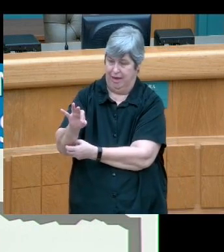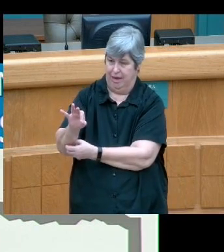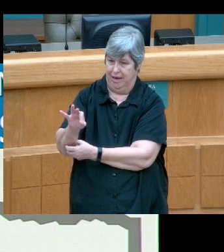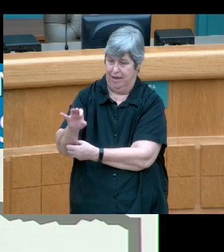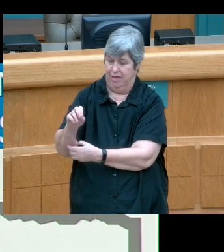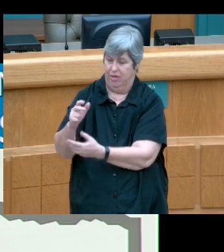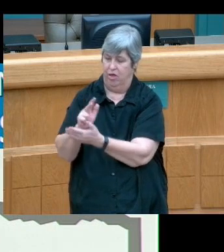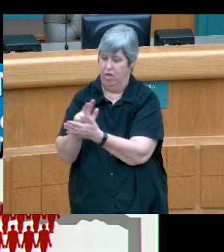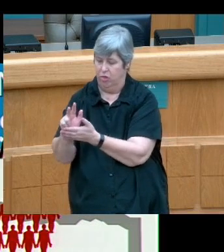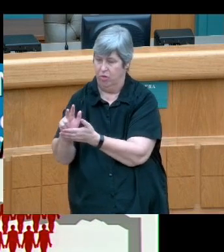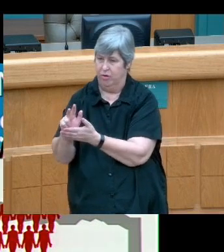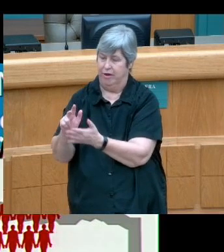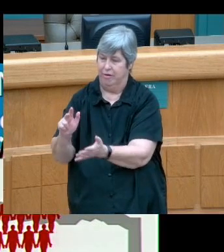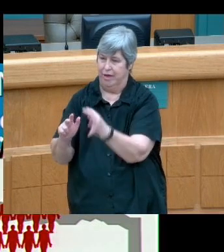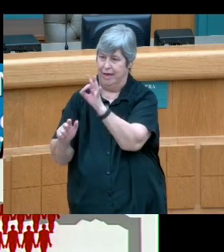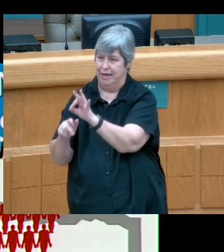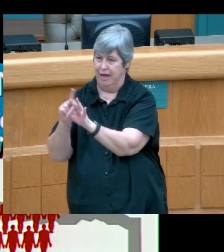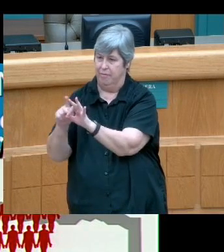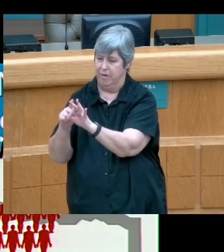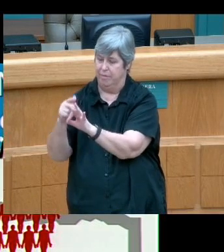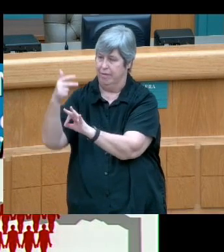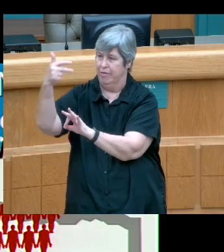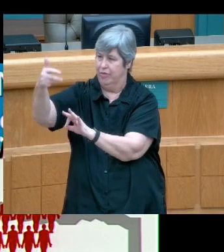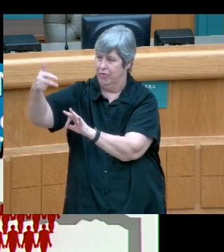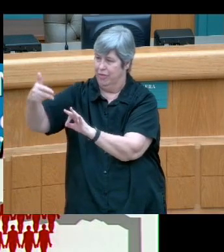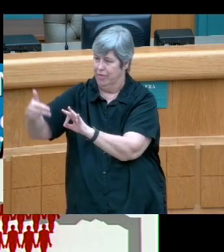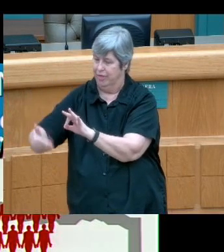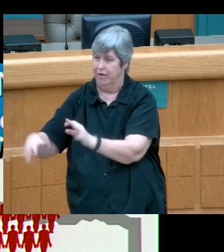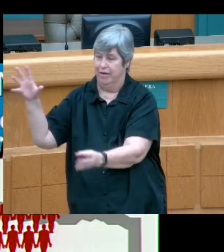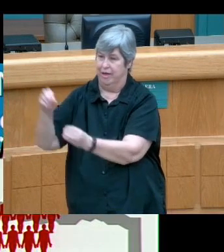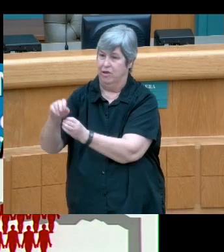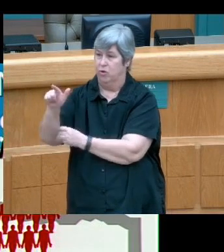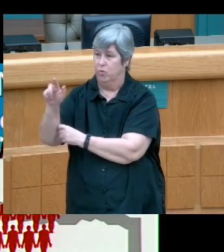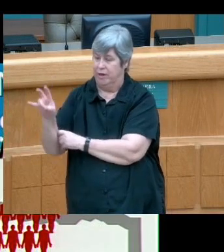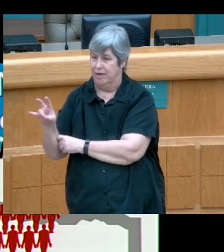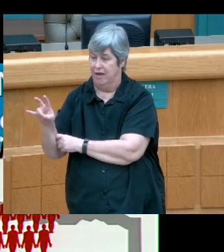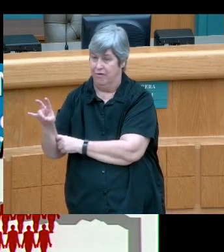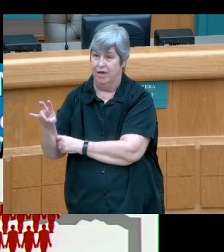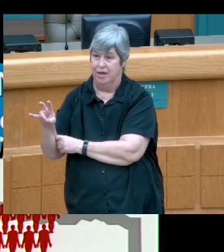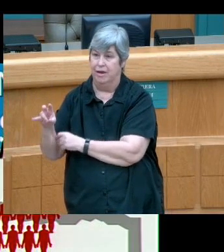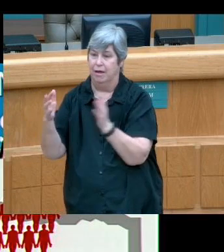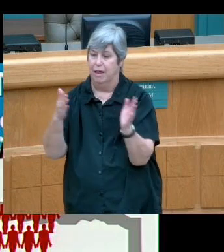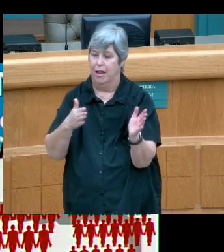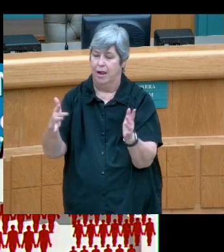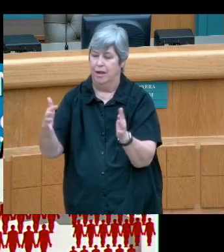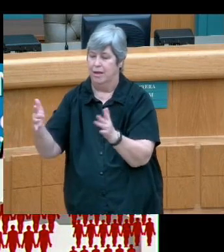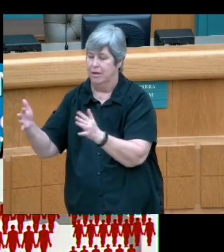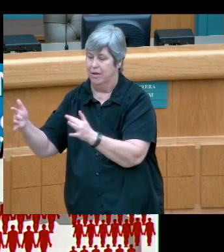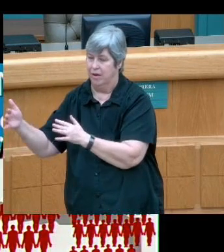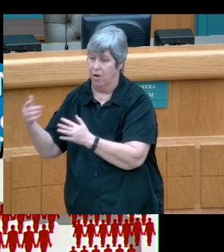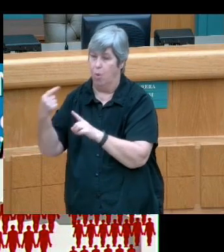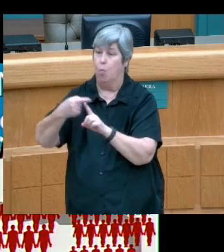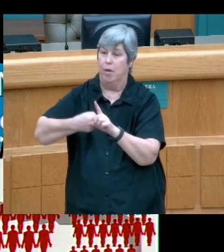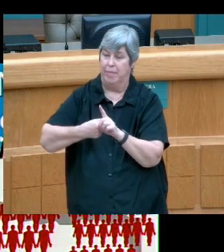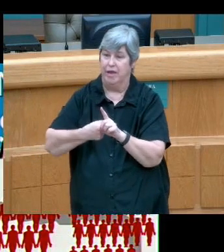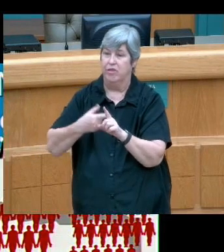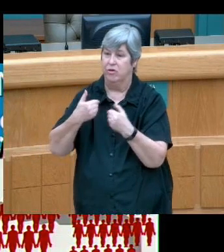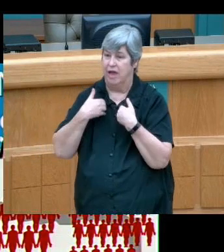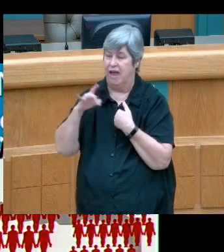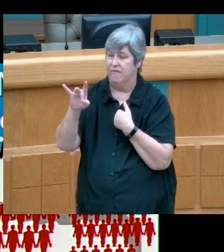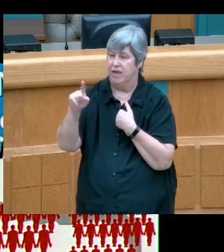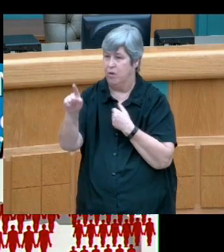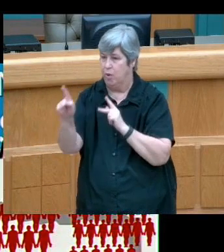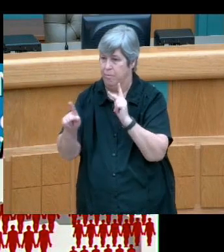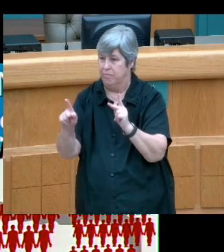people. And then those 9 people in aggregate infect 27 people the week after that. And after a month, you have